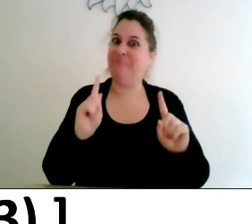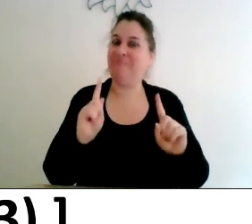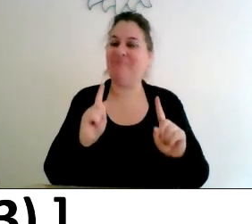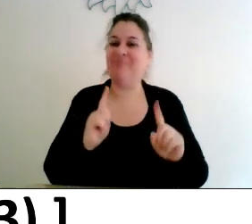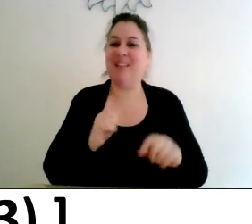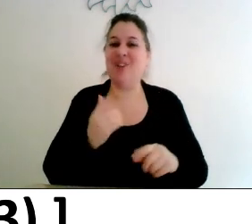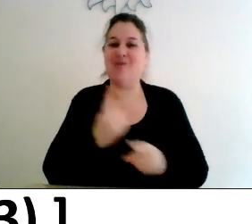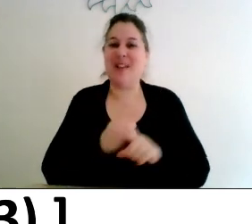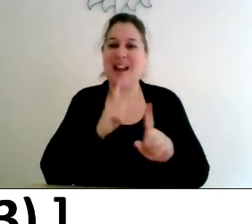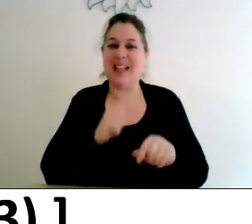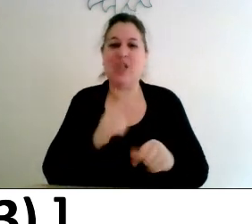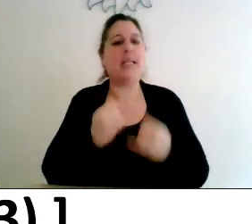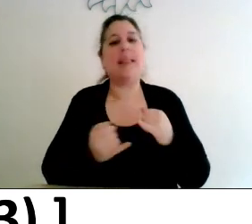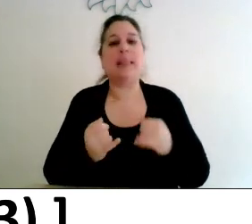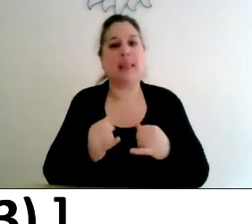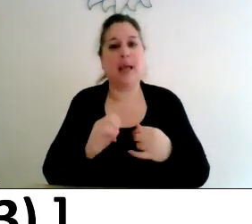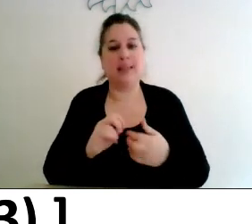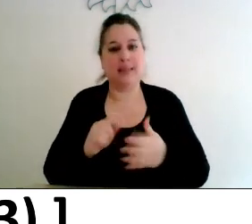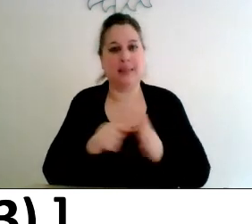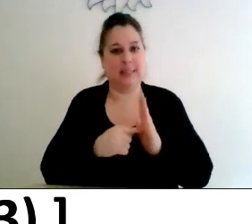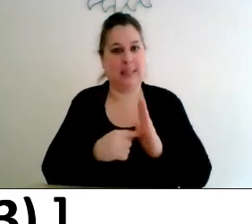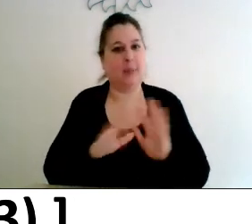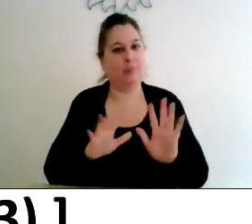Okay, go ahead and press pause and try it.